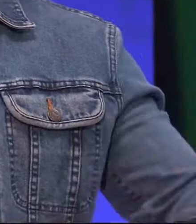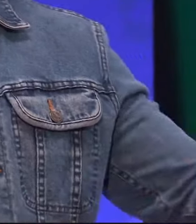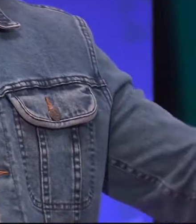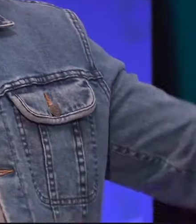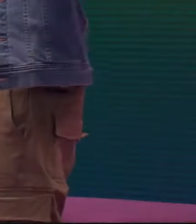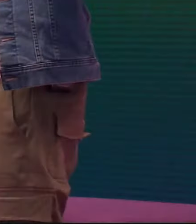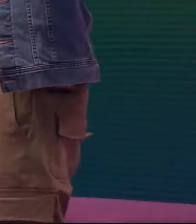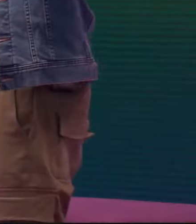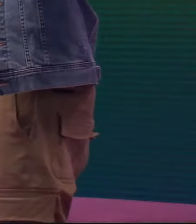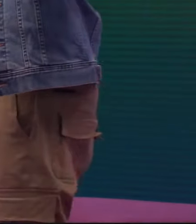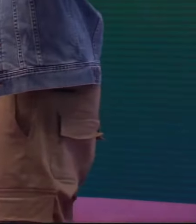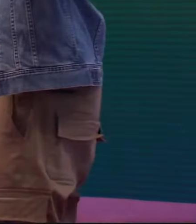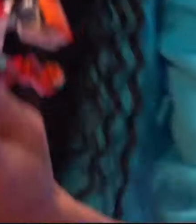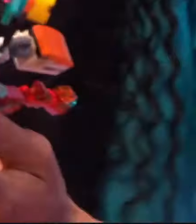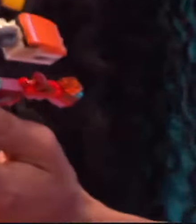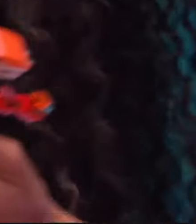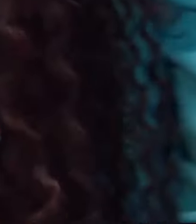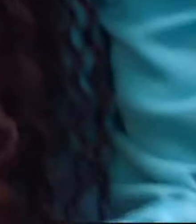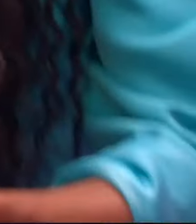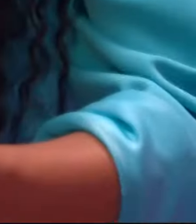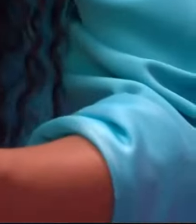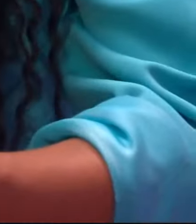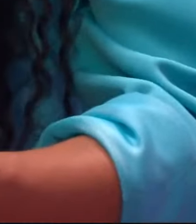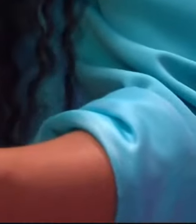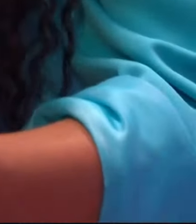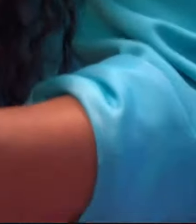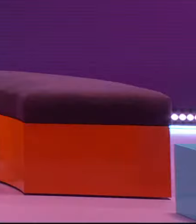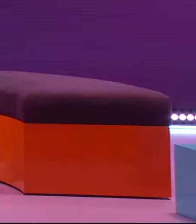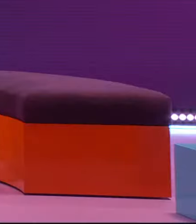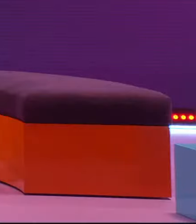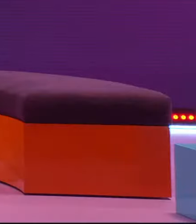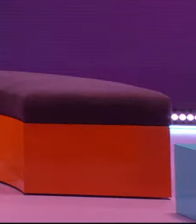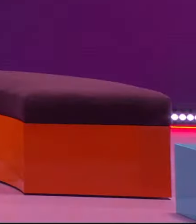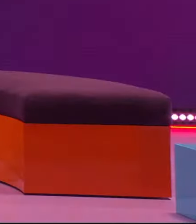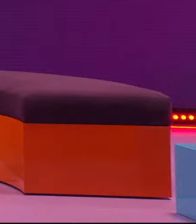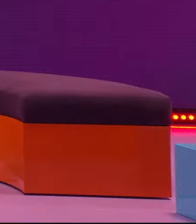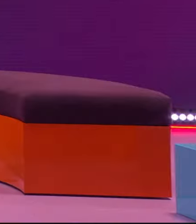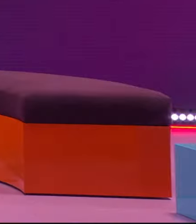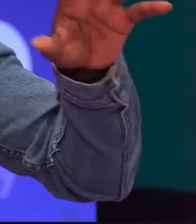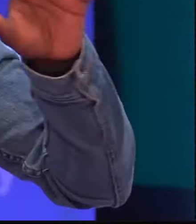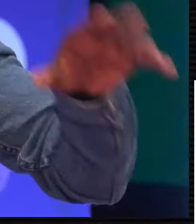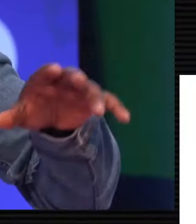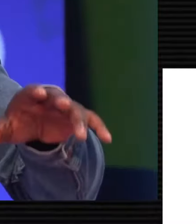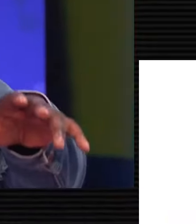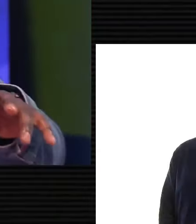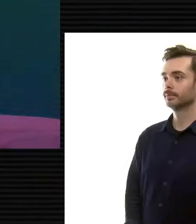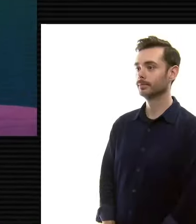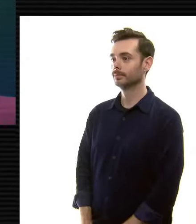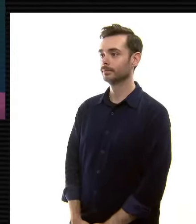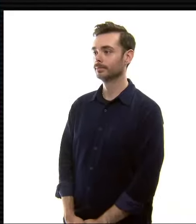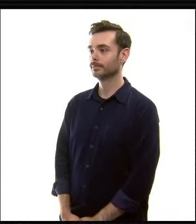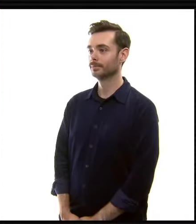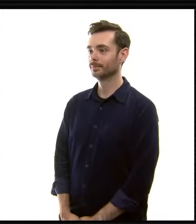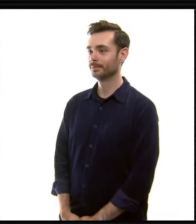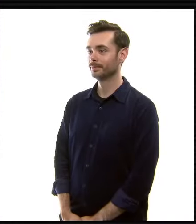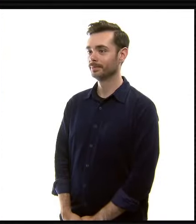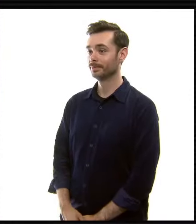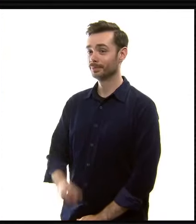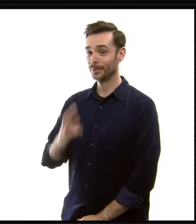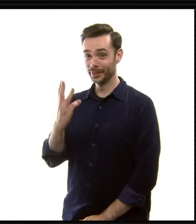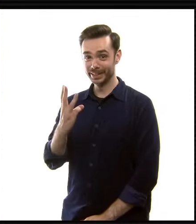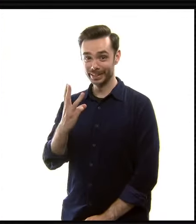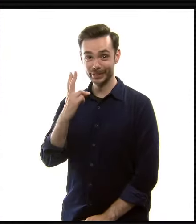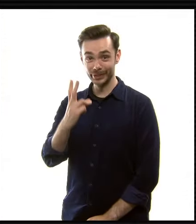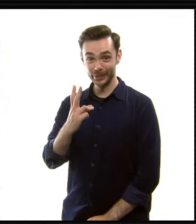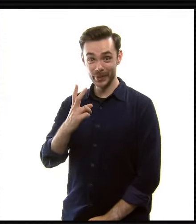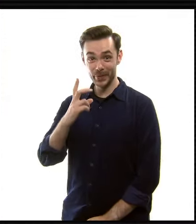much pressure on us. 7, 6, 5, 4, 3, 2, 1.